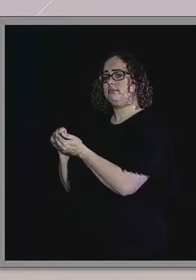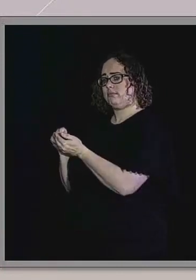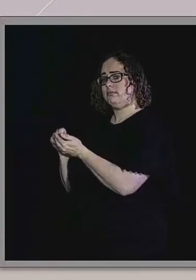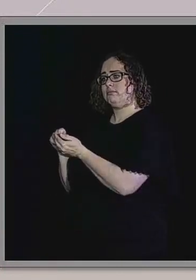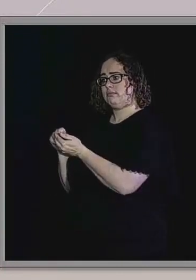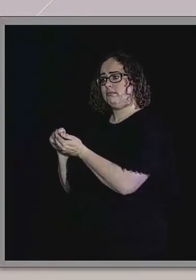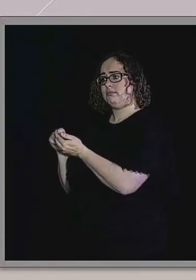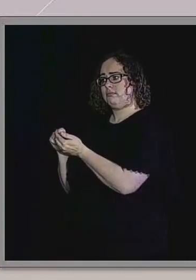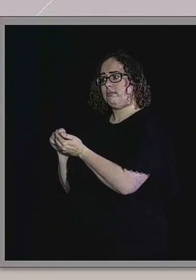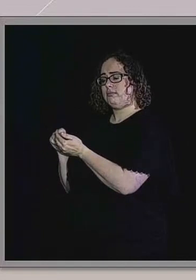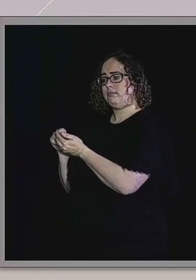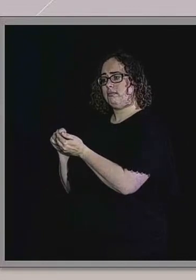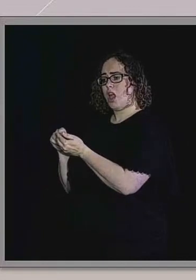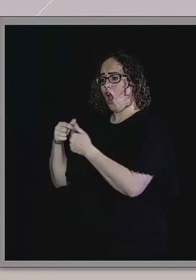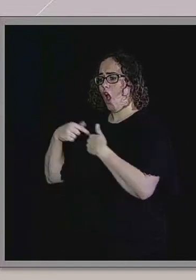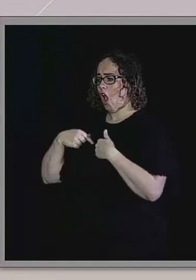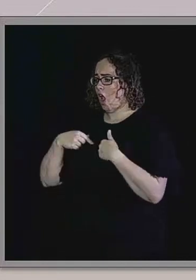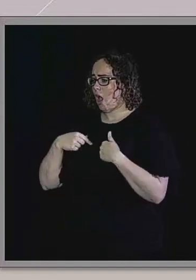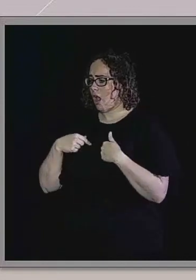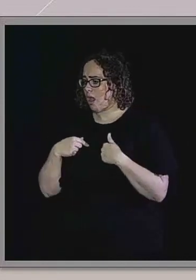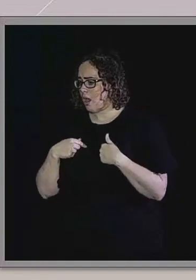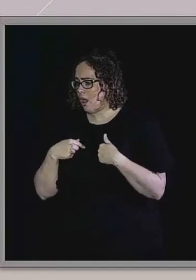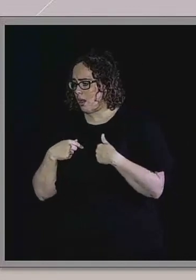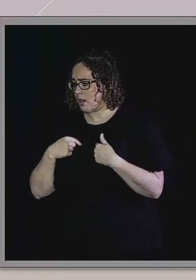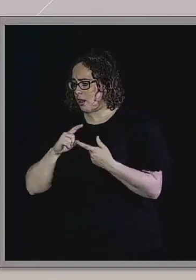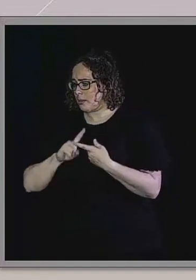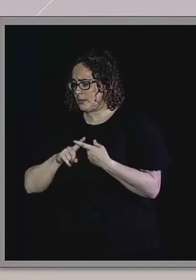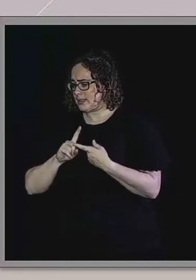I'm still blown away with the fact that we have a Minister for Aboriginal Affairs.